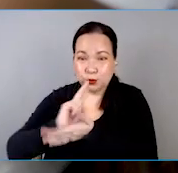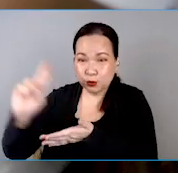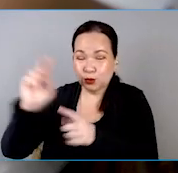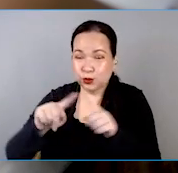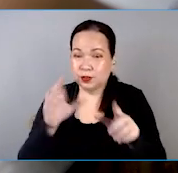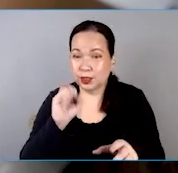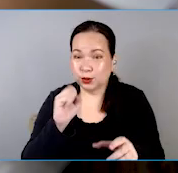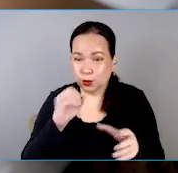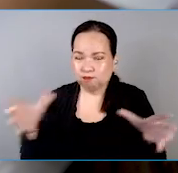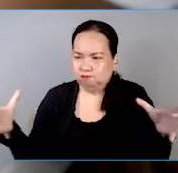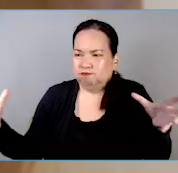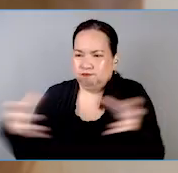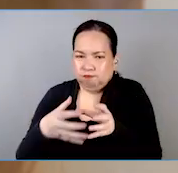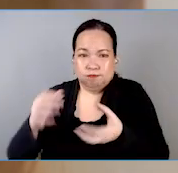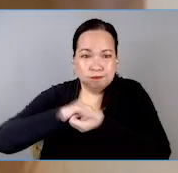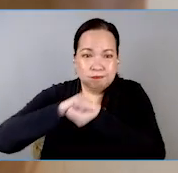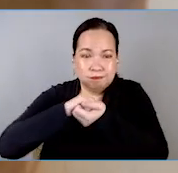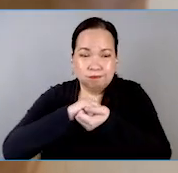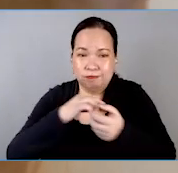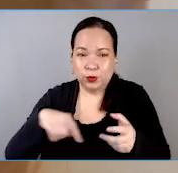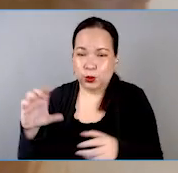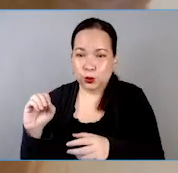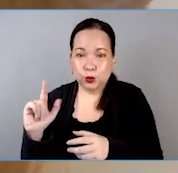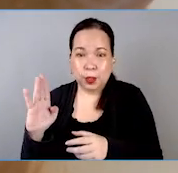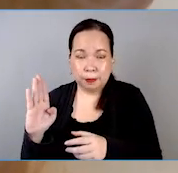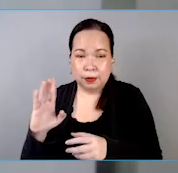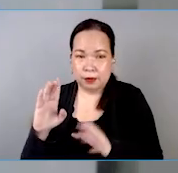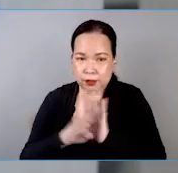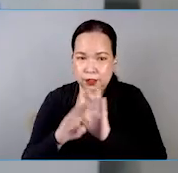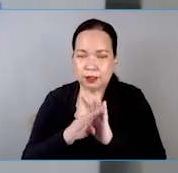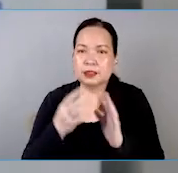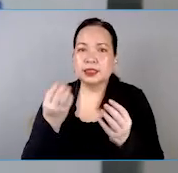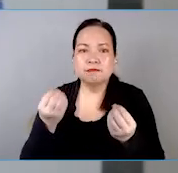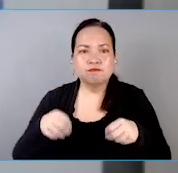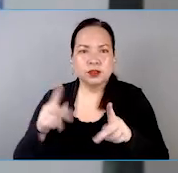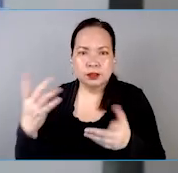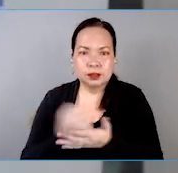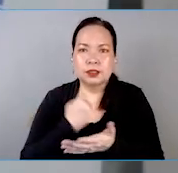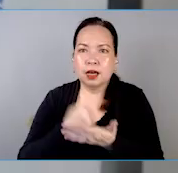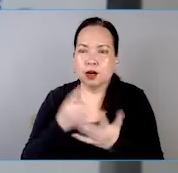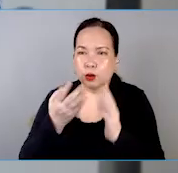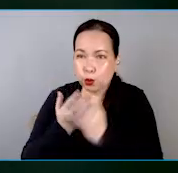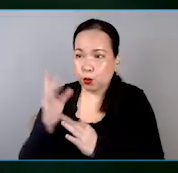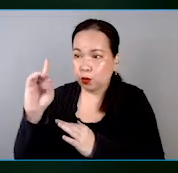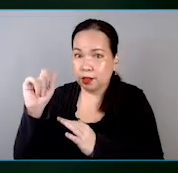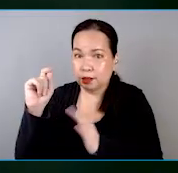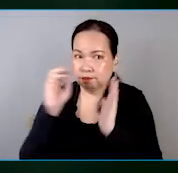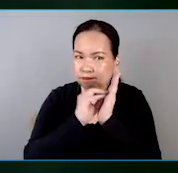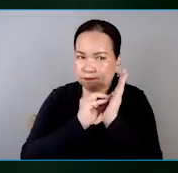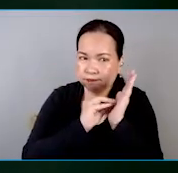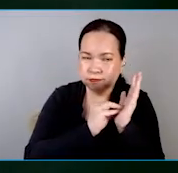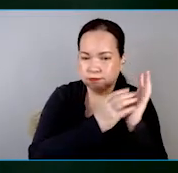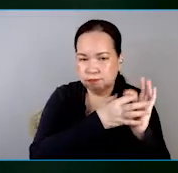The ColabDev offers us a new opportunity on how we could engage from the data collection down to data